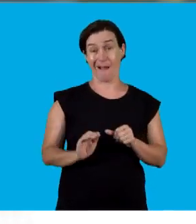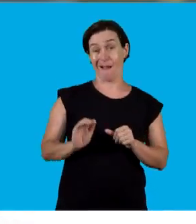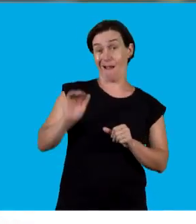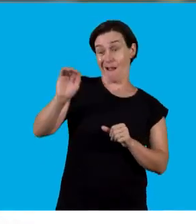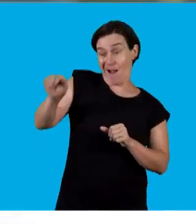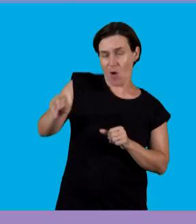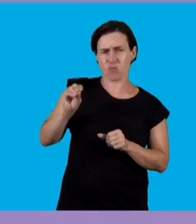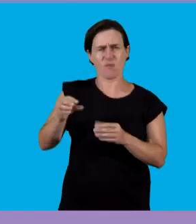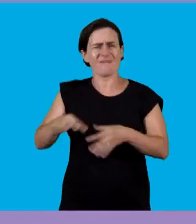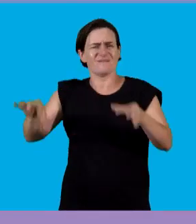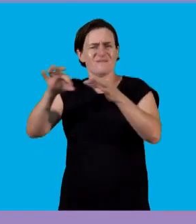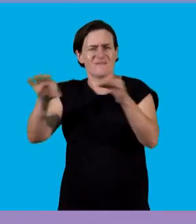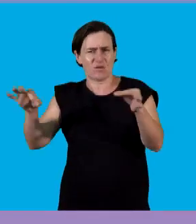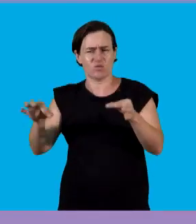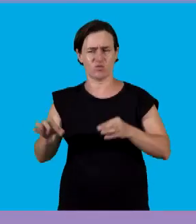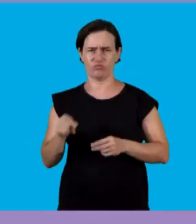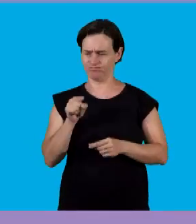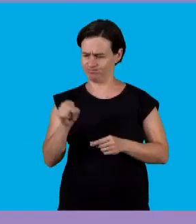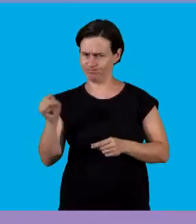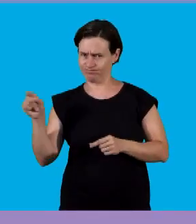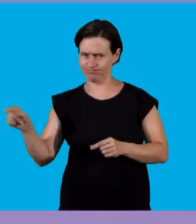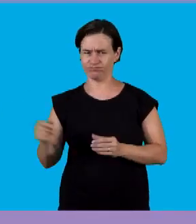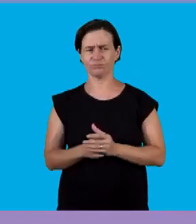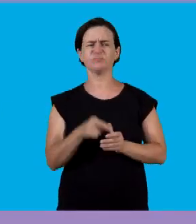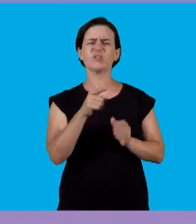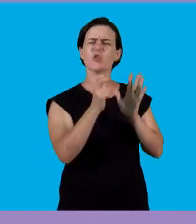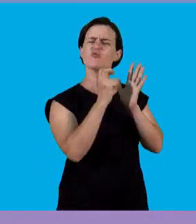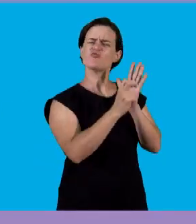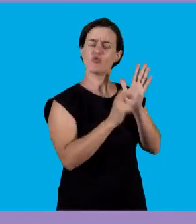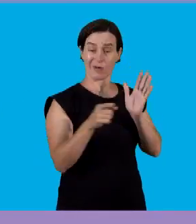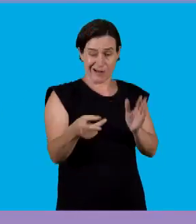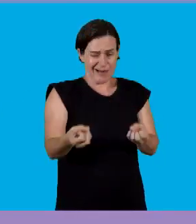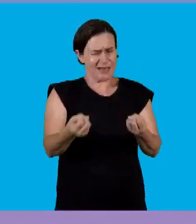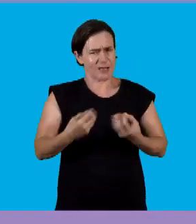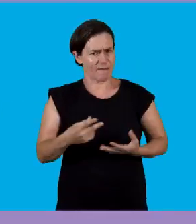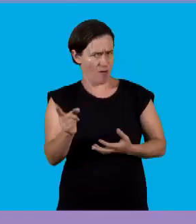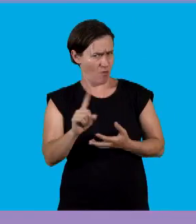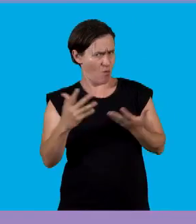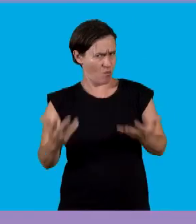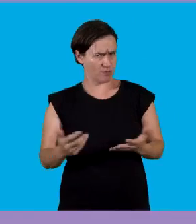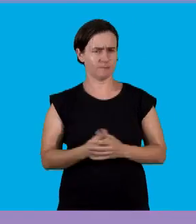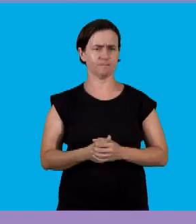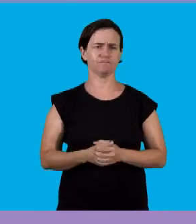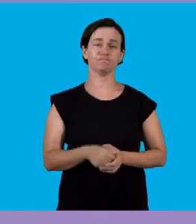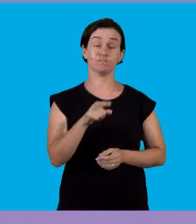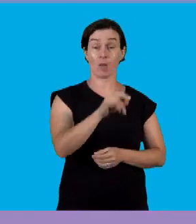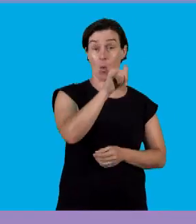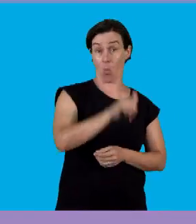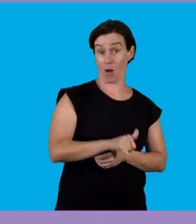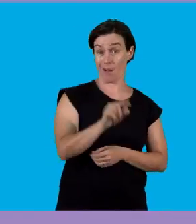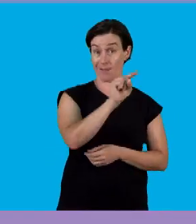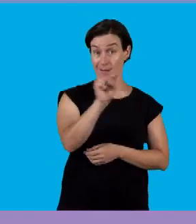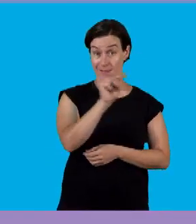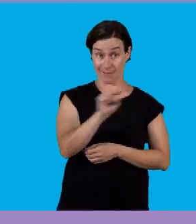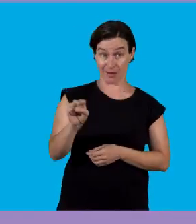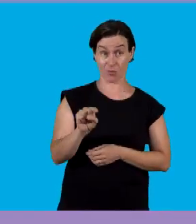output values in the following table. Let's look at the rule that is being used there. So the rule that is being used there